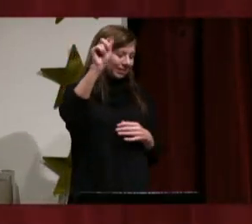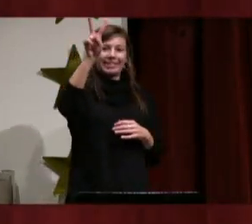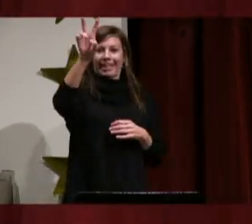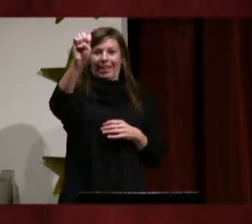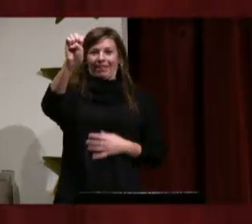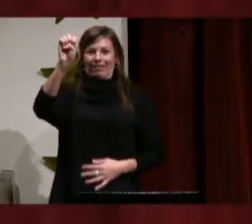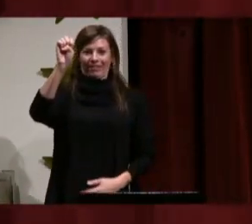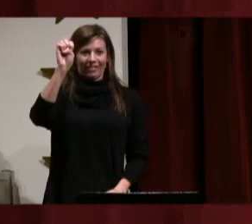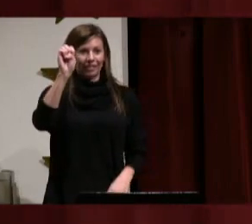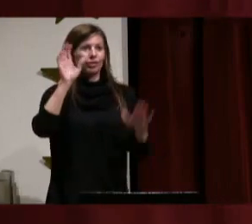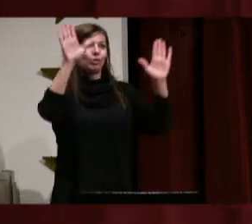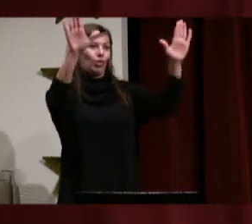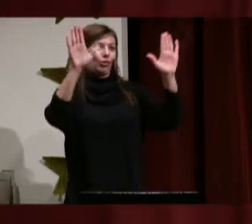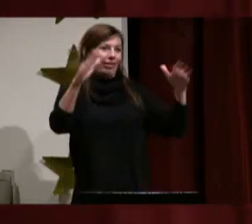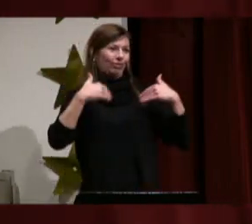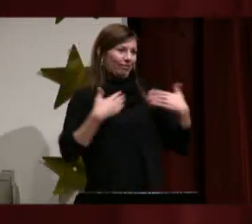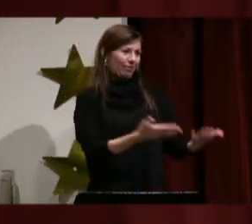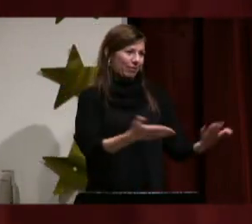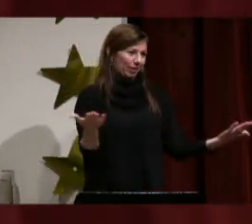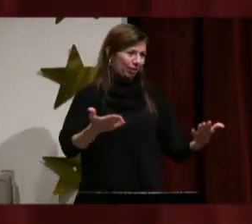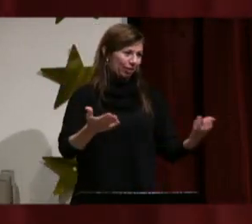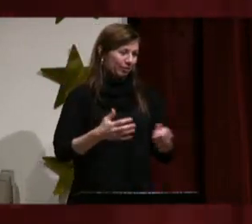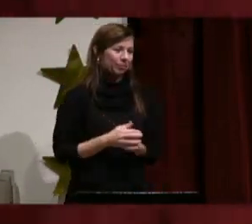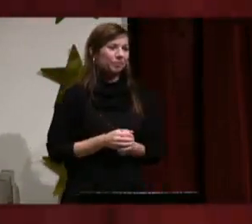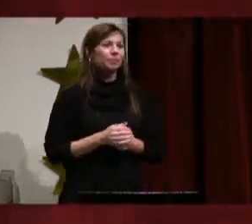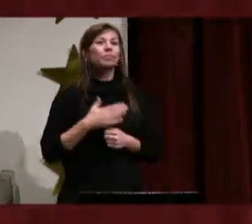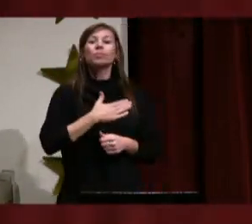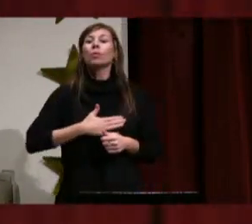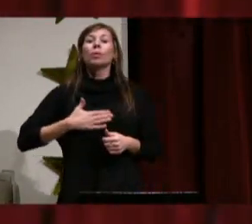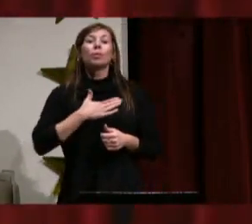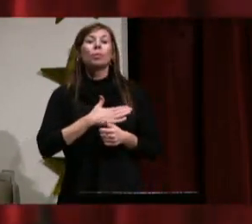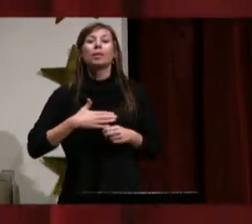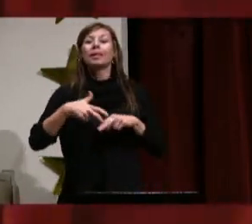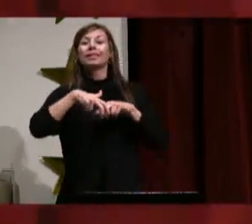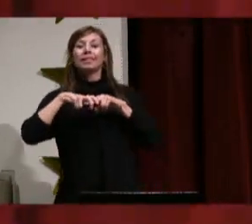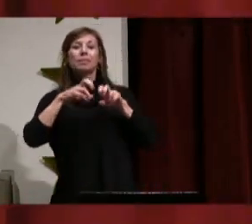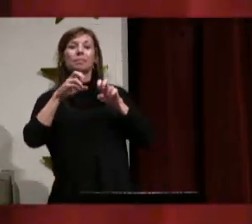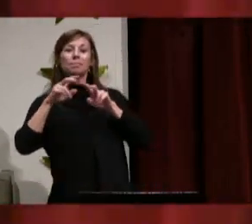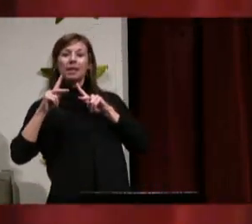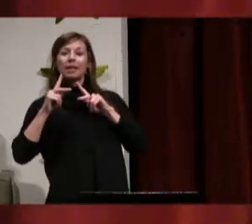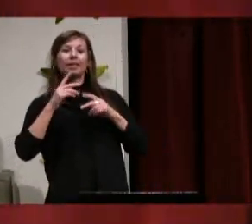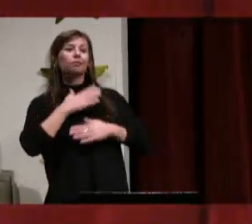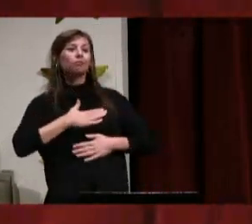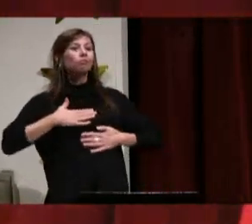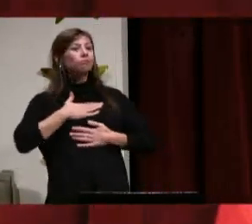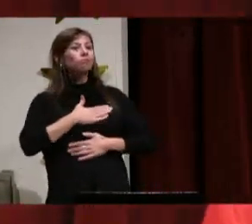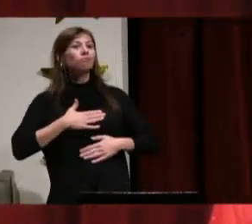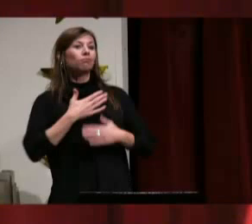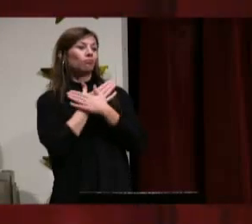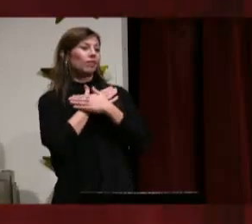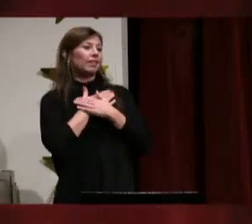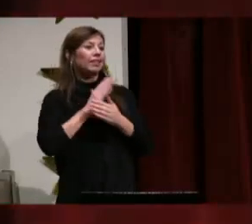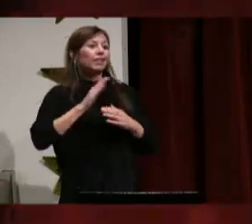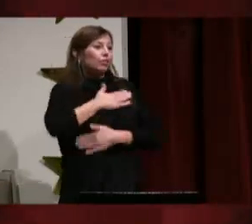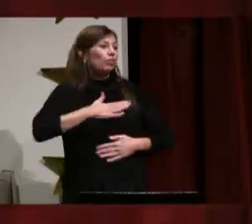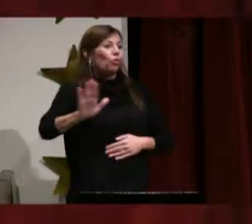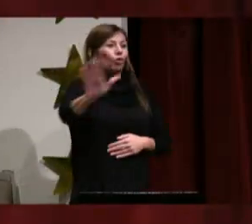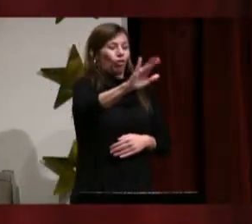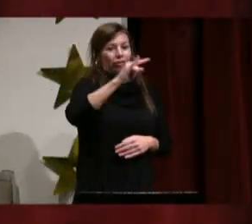so great to have you here. So please just sit back and relax and enjoy your kids. They're just